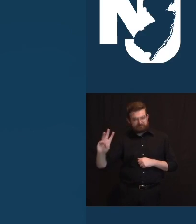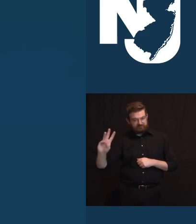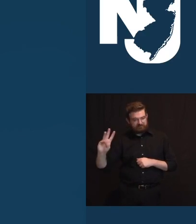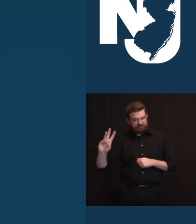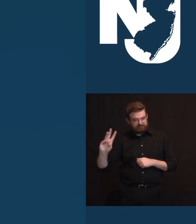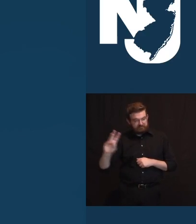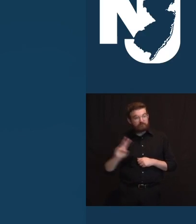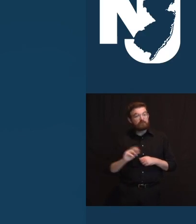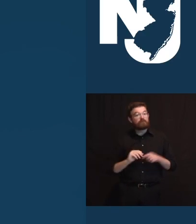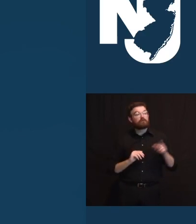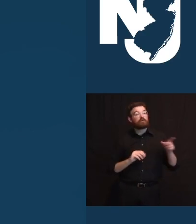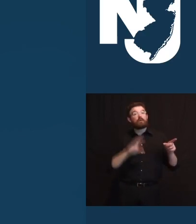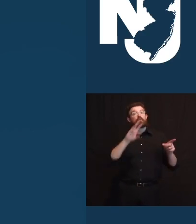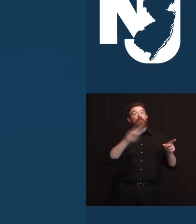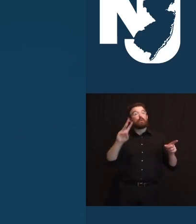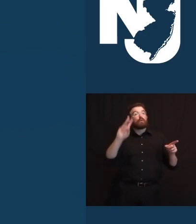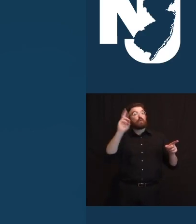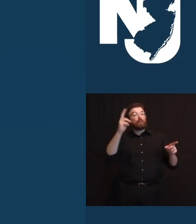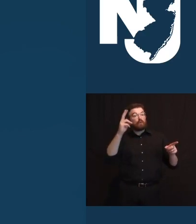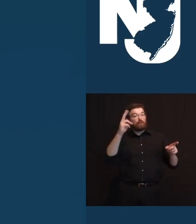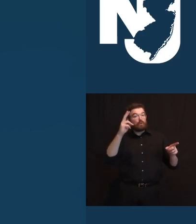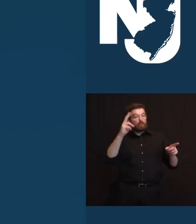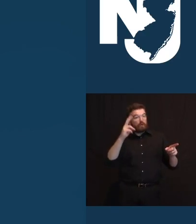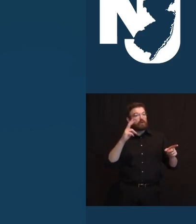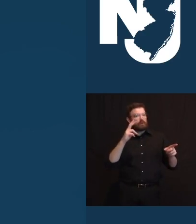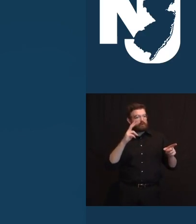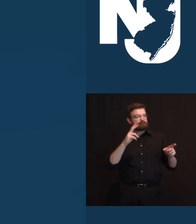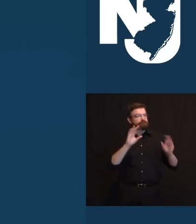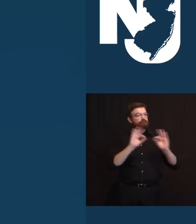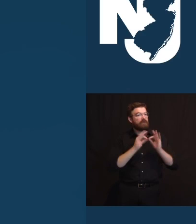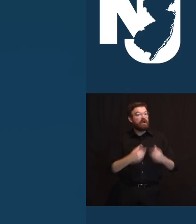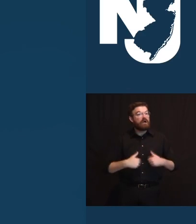live in Siberia, literally. After the